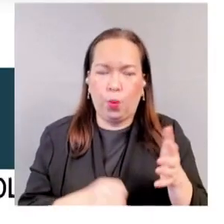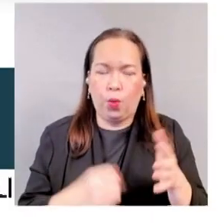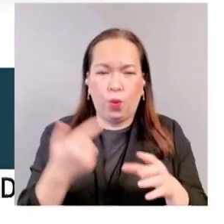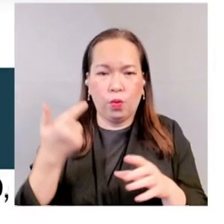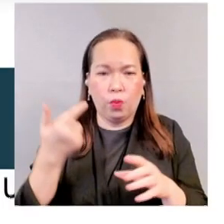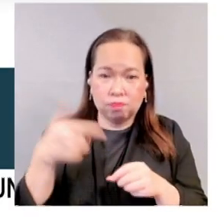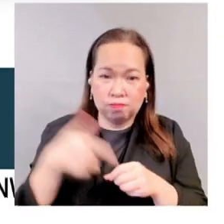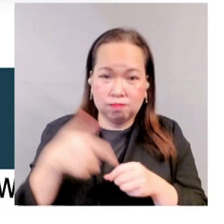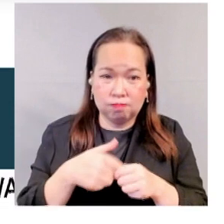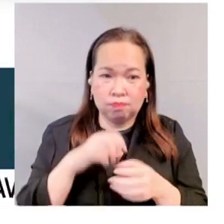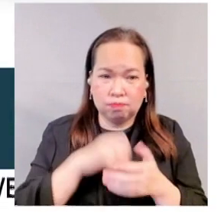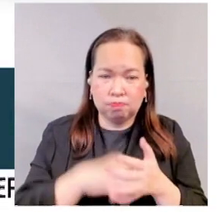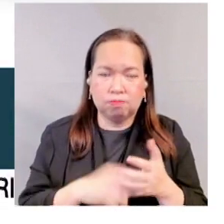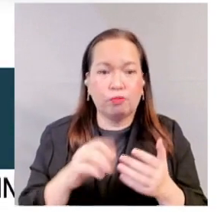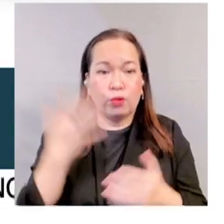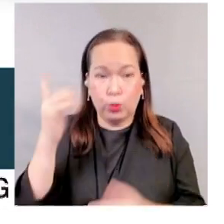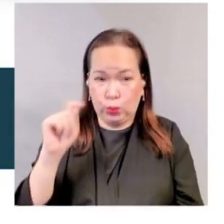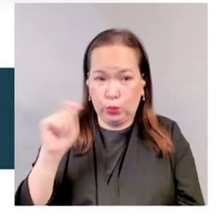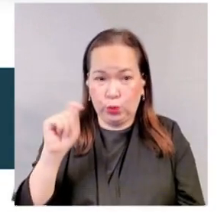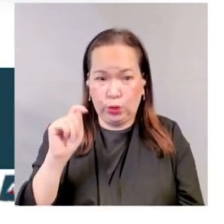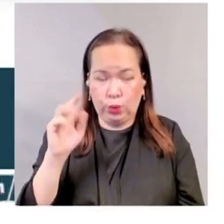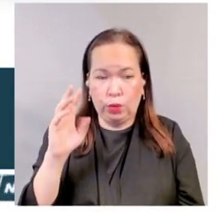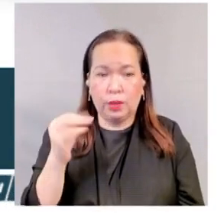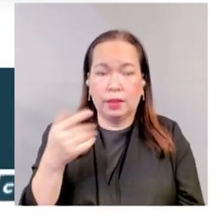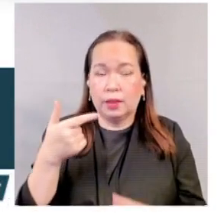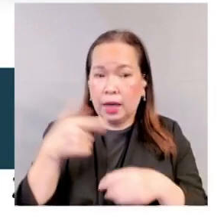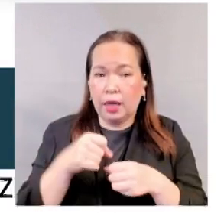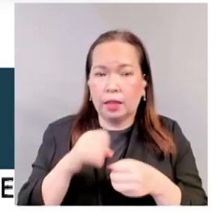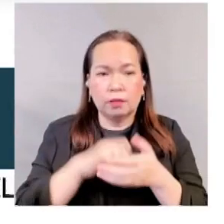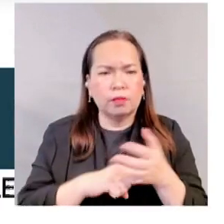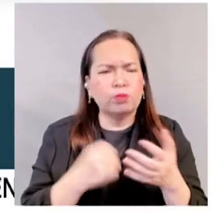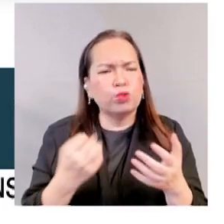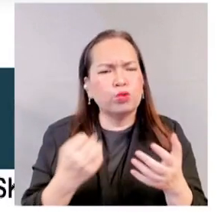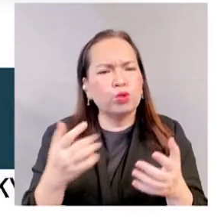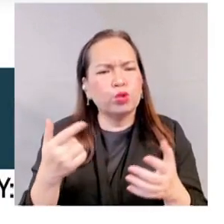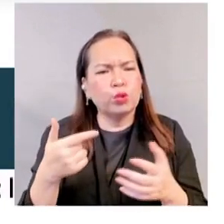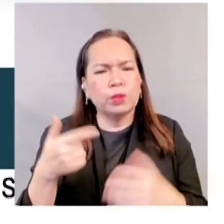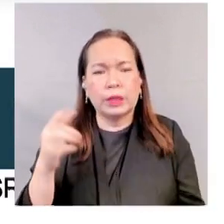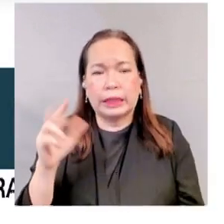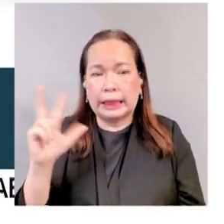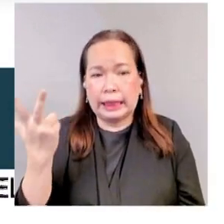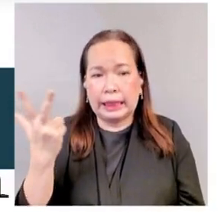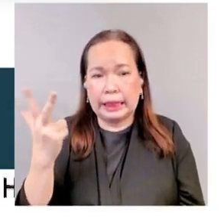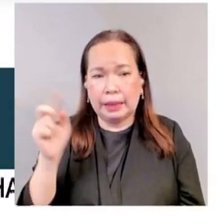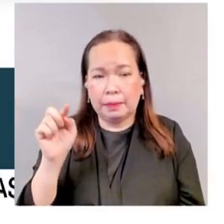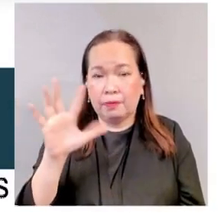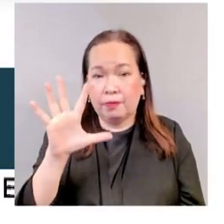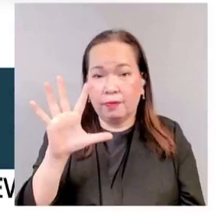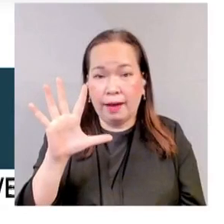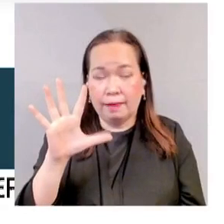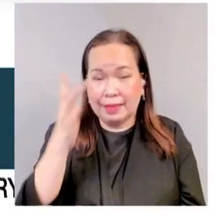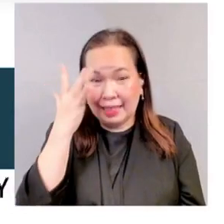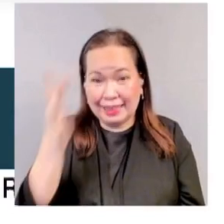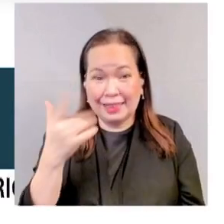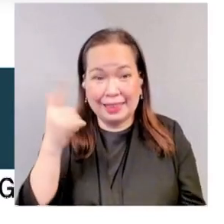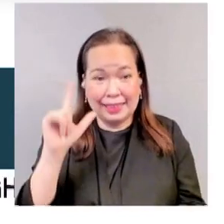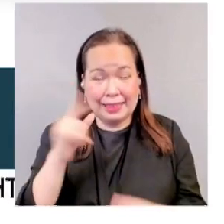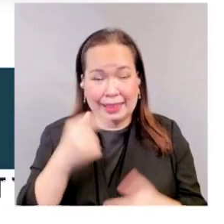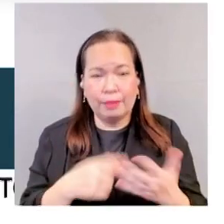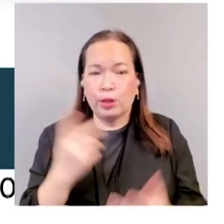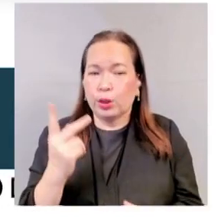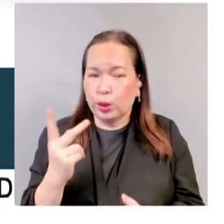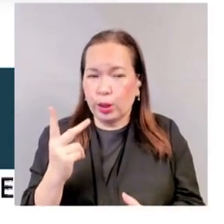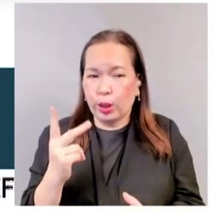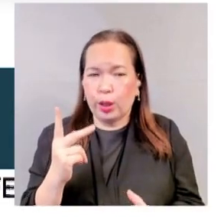A big time price rollback, set for Tuesday. Gasoline will see the biggest price cut of 3 pesos and 5 centavos per liter, while kerosene prices will go down